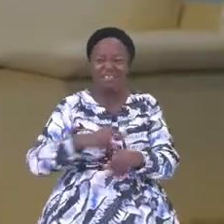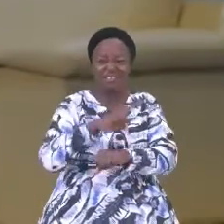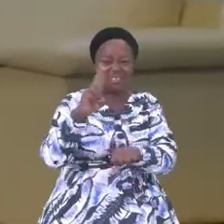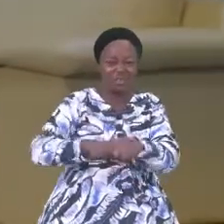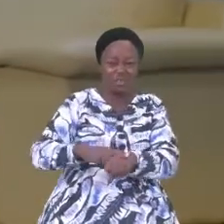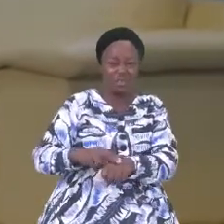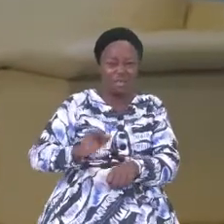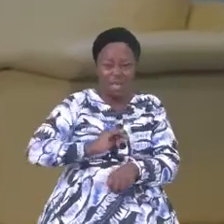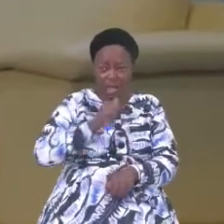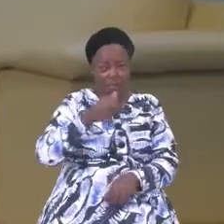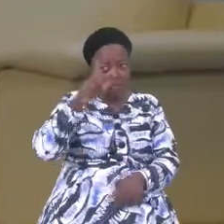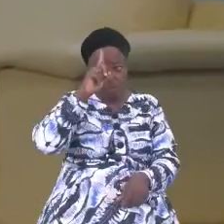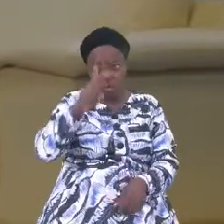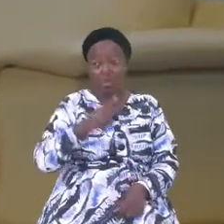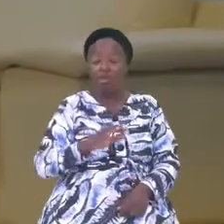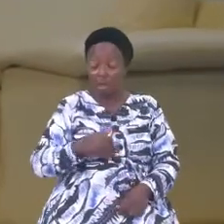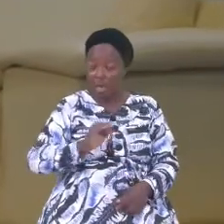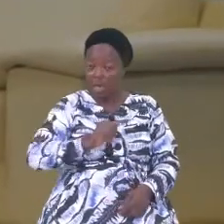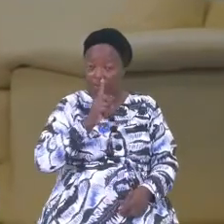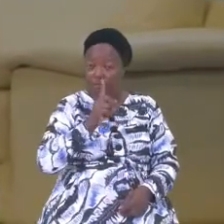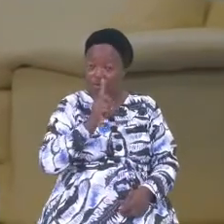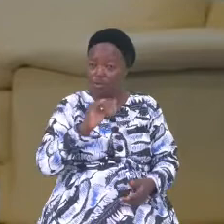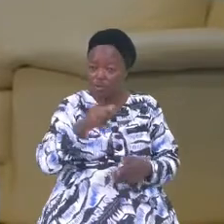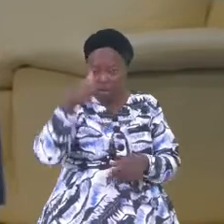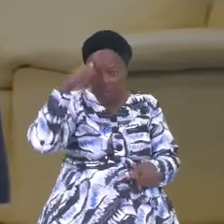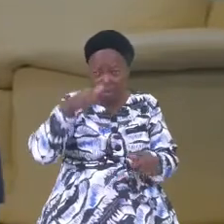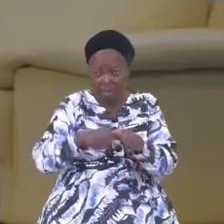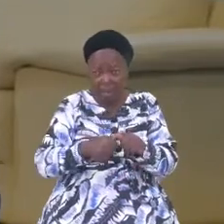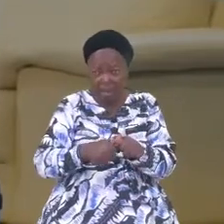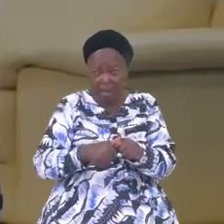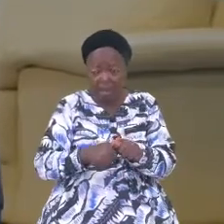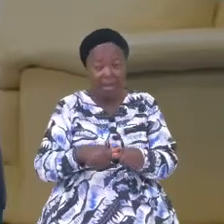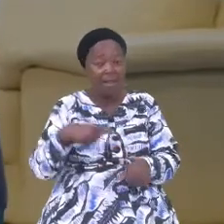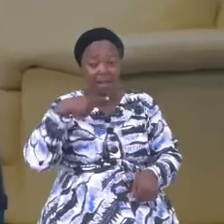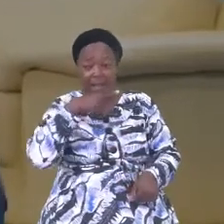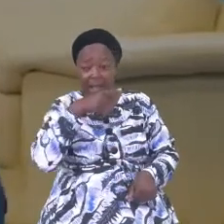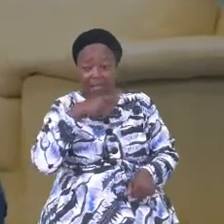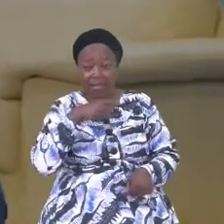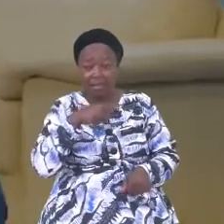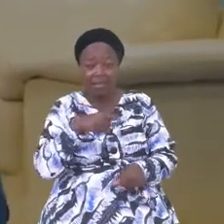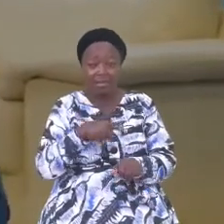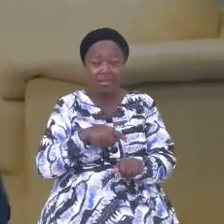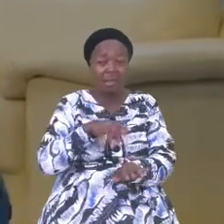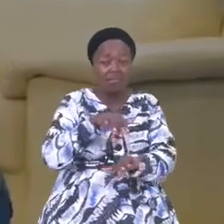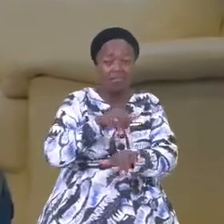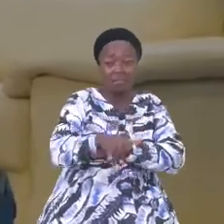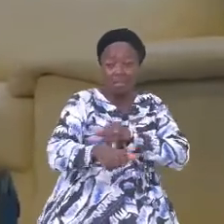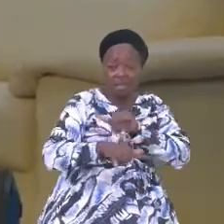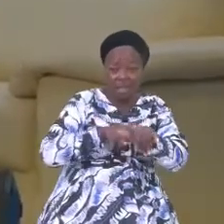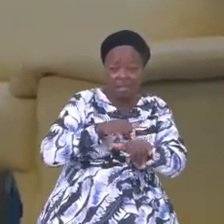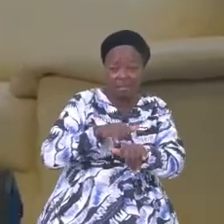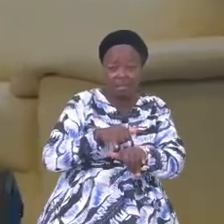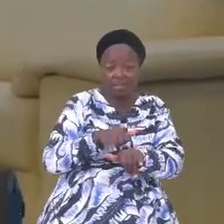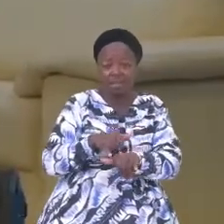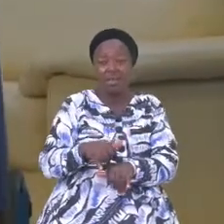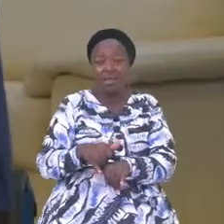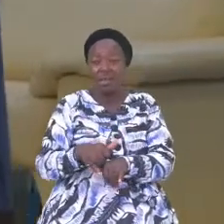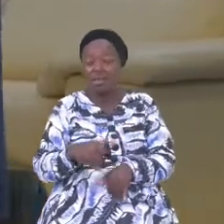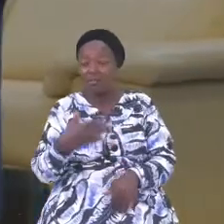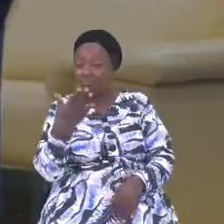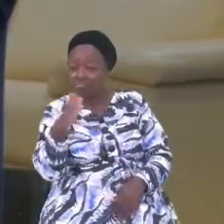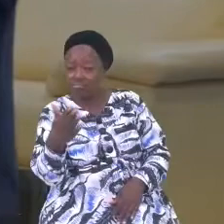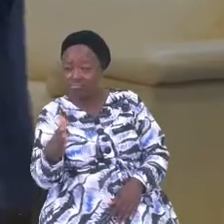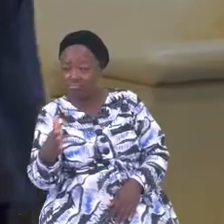you remember. Lies, pretense, deception. Your lips have